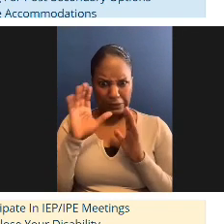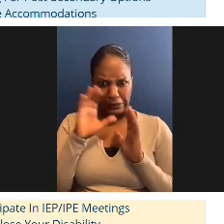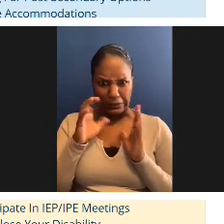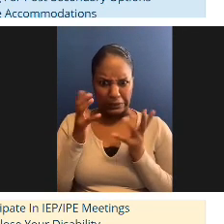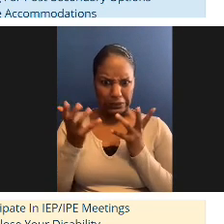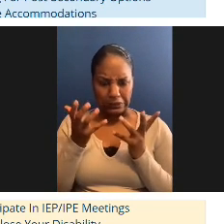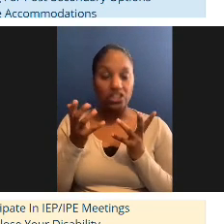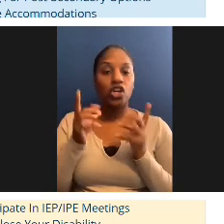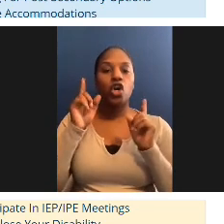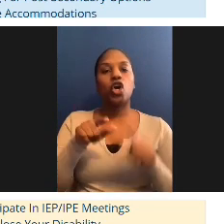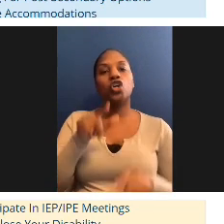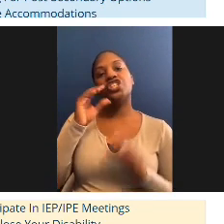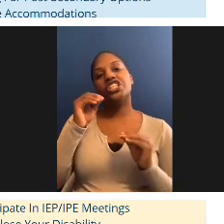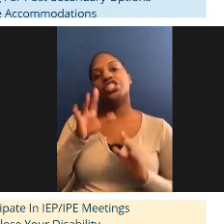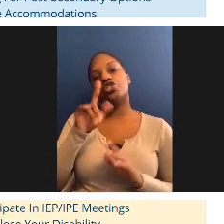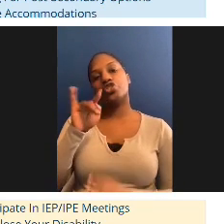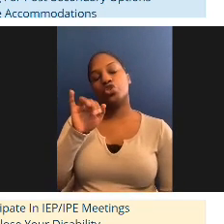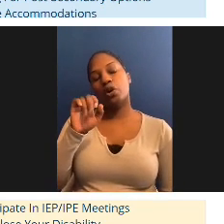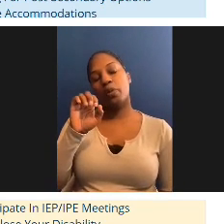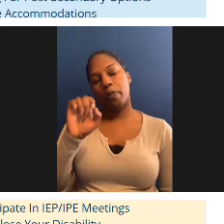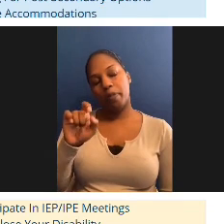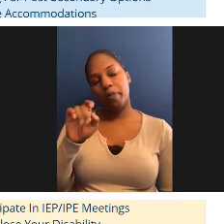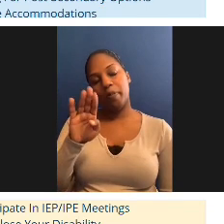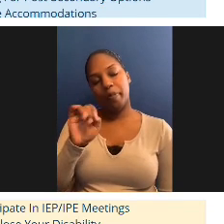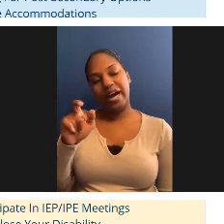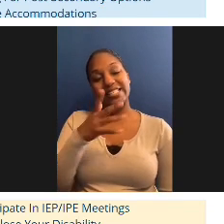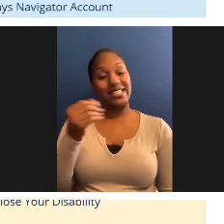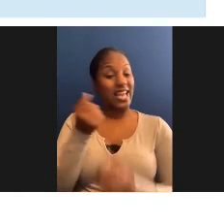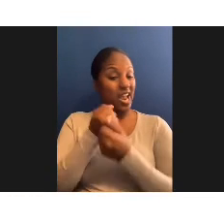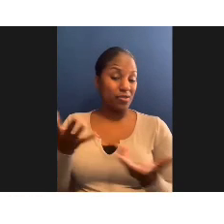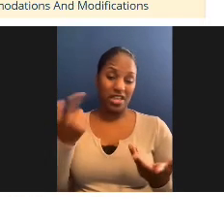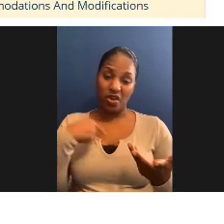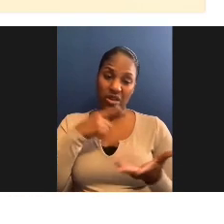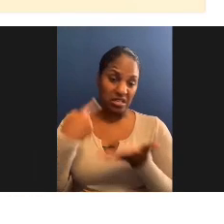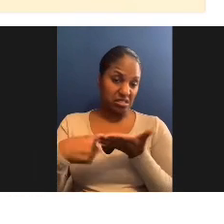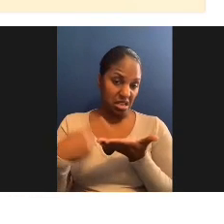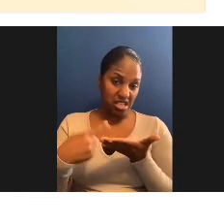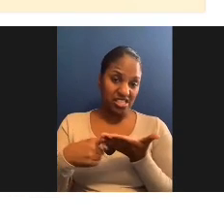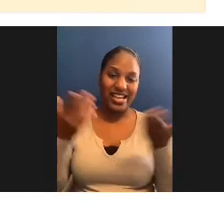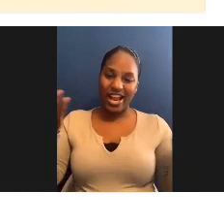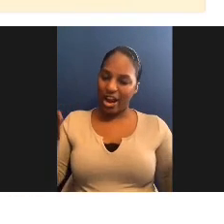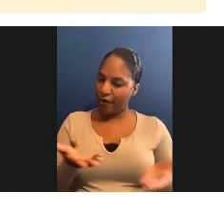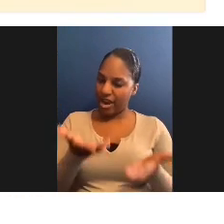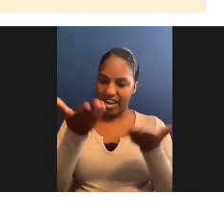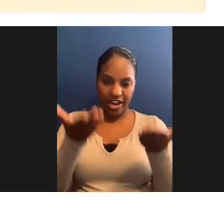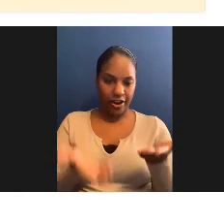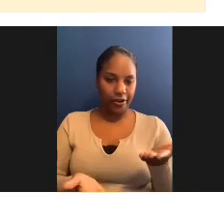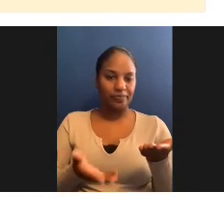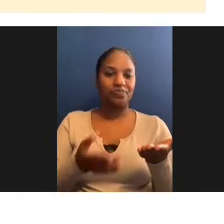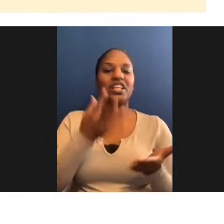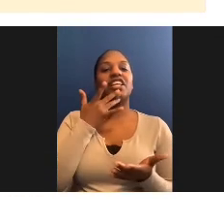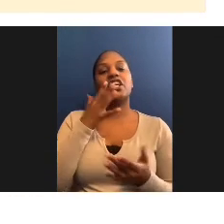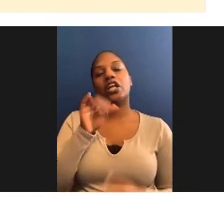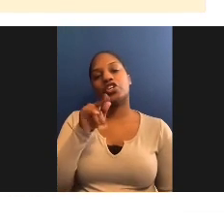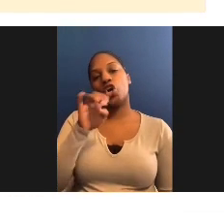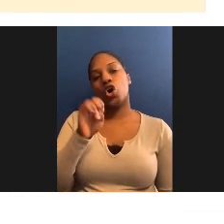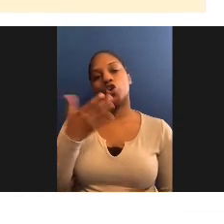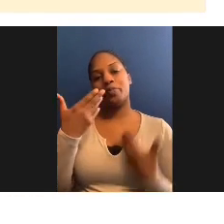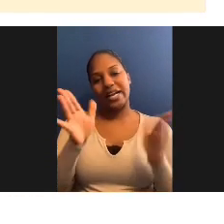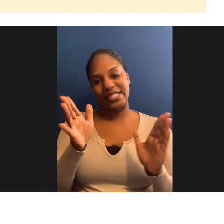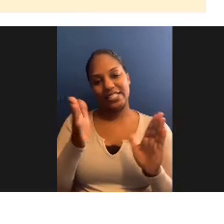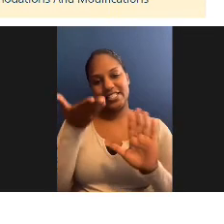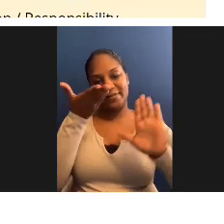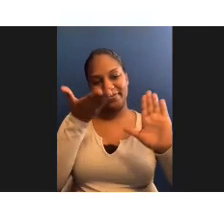teacher toolbox, and everything we have talked about are right here in the color-coded boxes. So